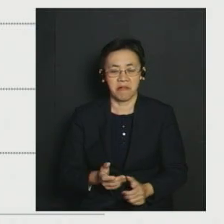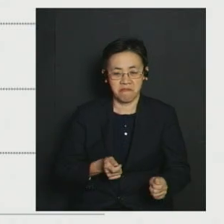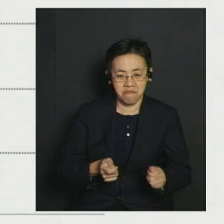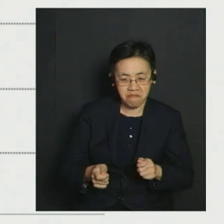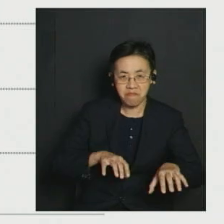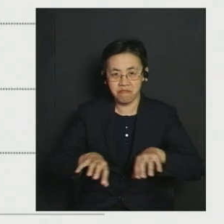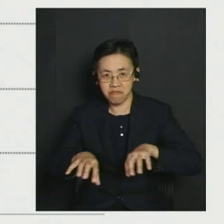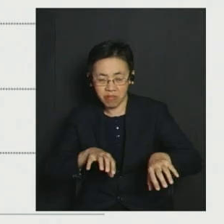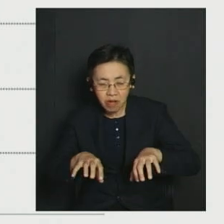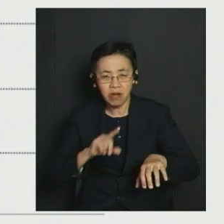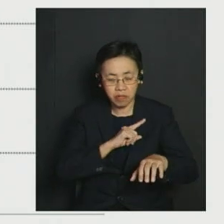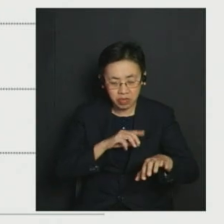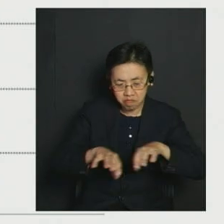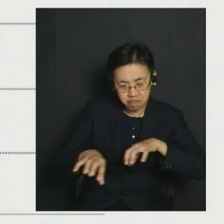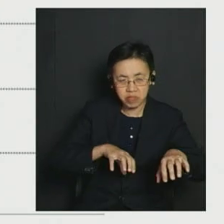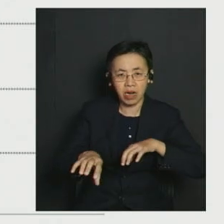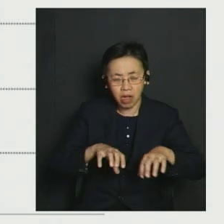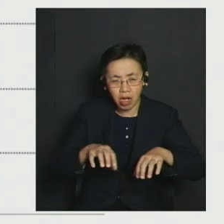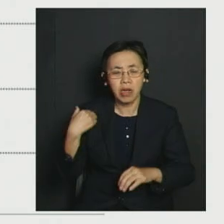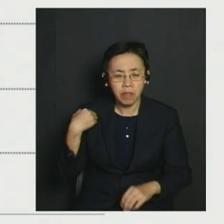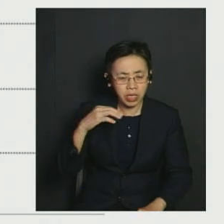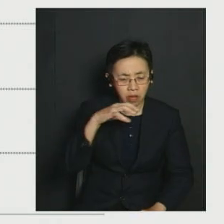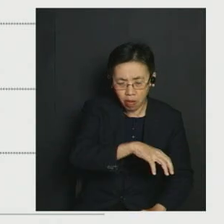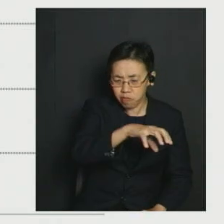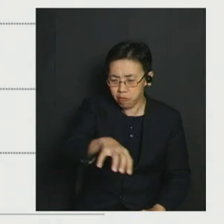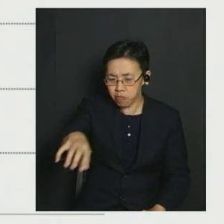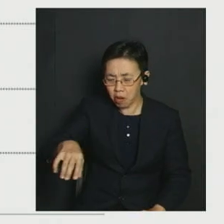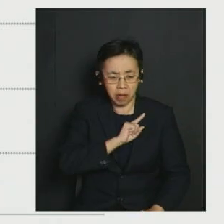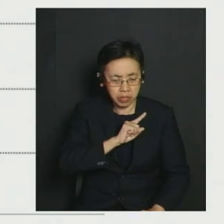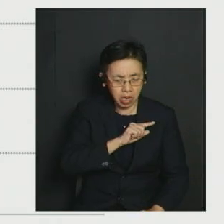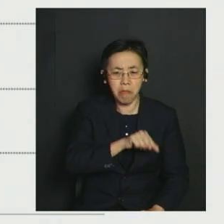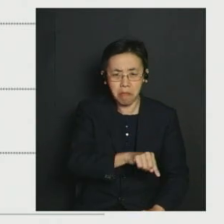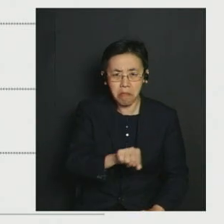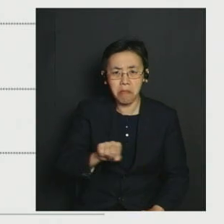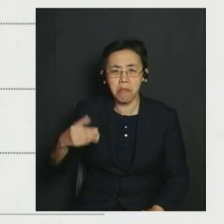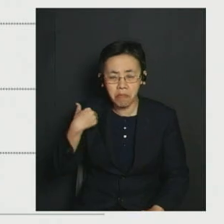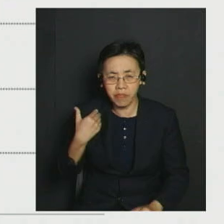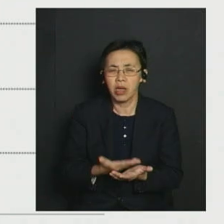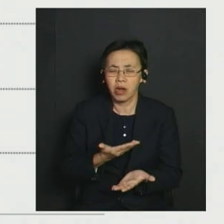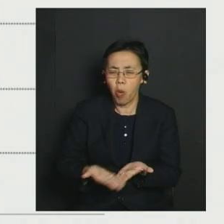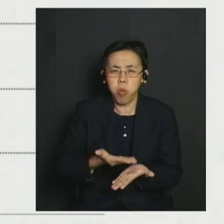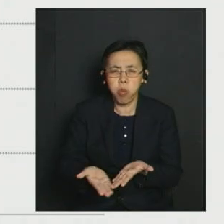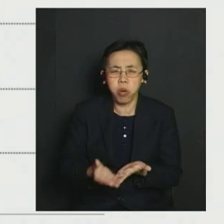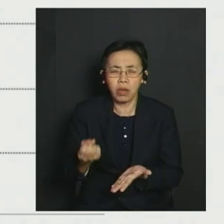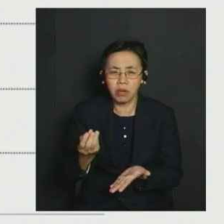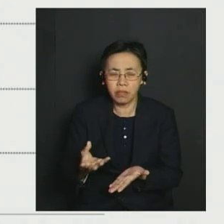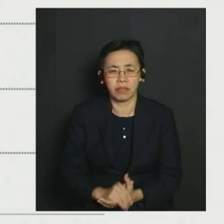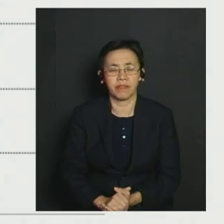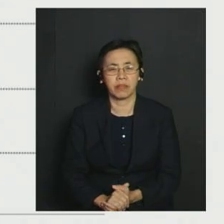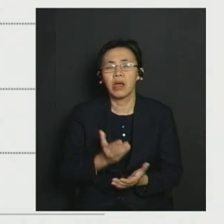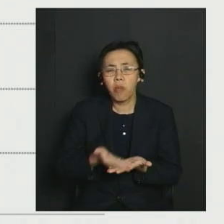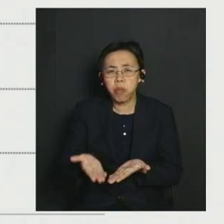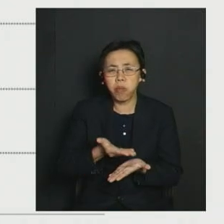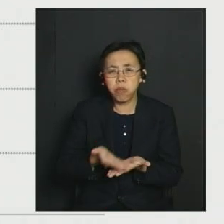already there. Why we need to pay very high price? Because we need to pay the entrance fee to the different